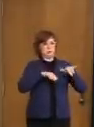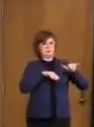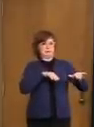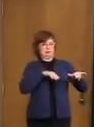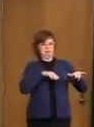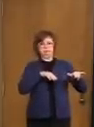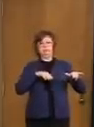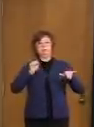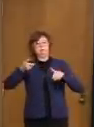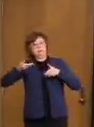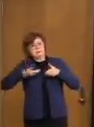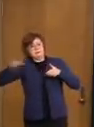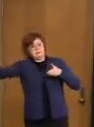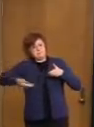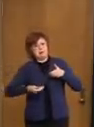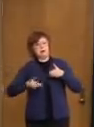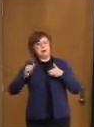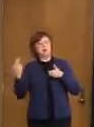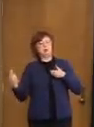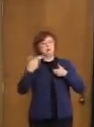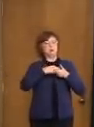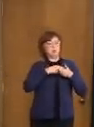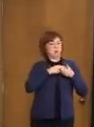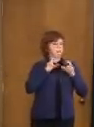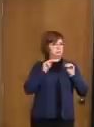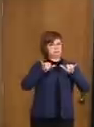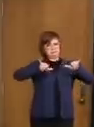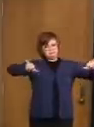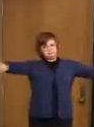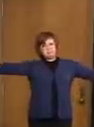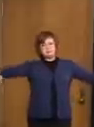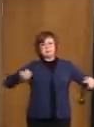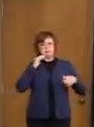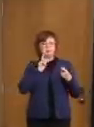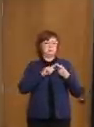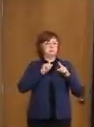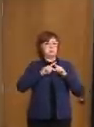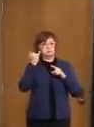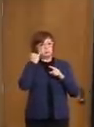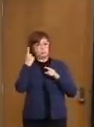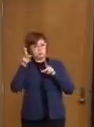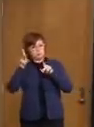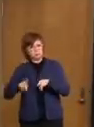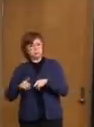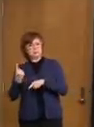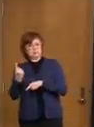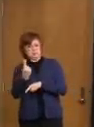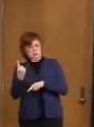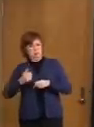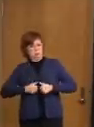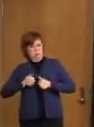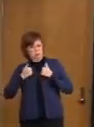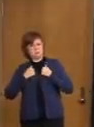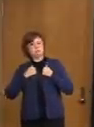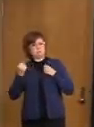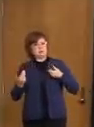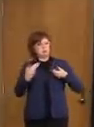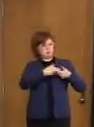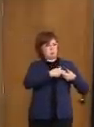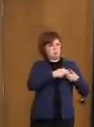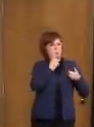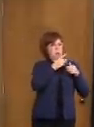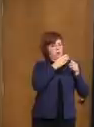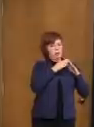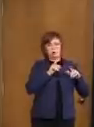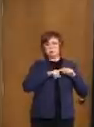very limited exceptions for individuals that may be living alone, caregivers, or support services. Private outdoor